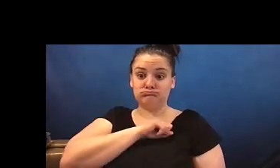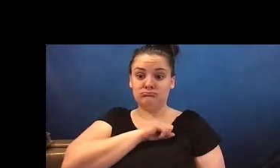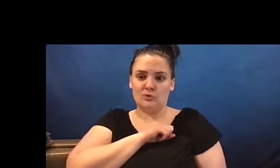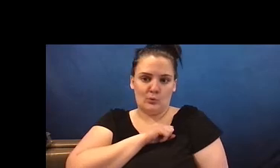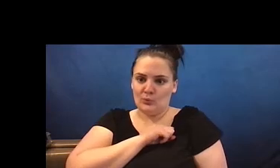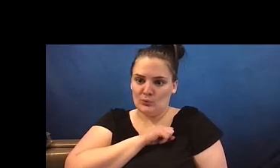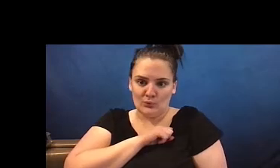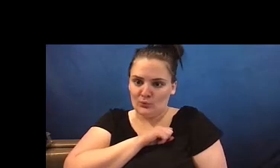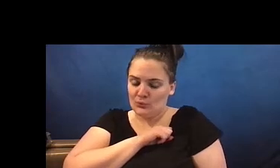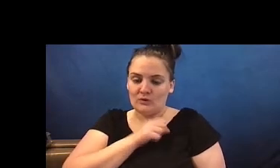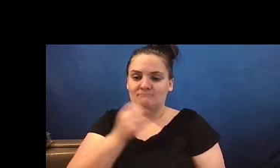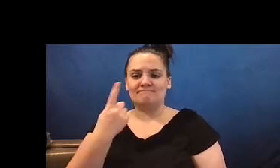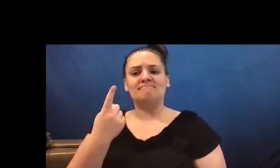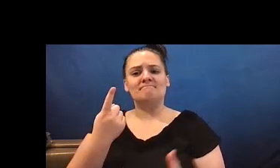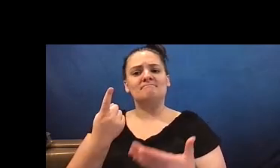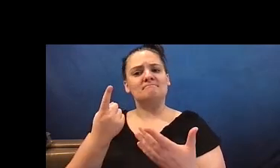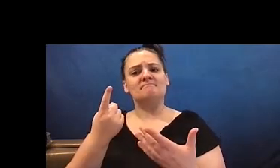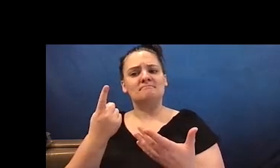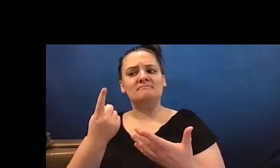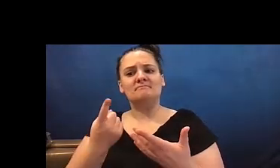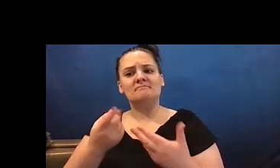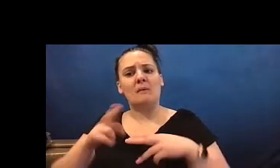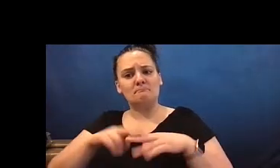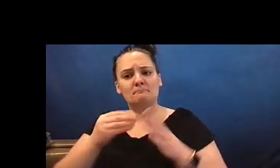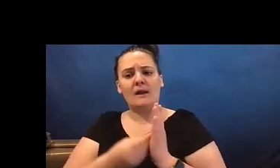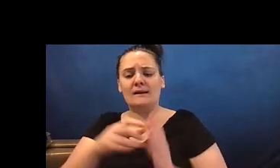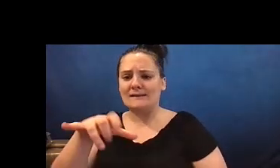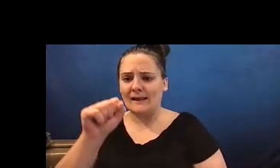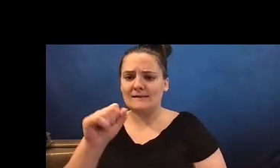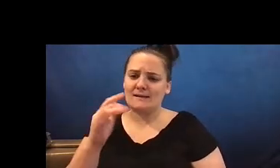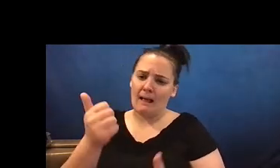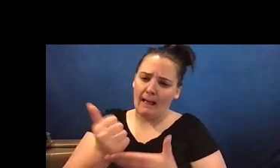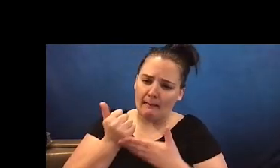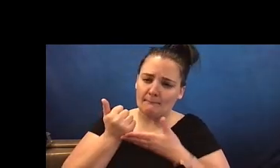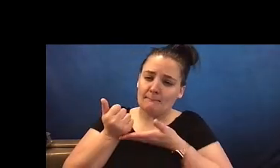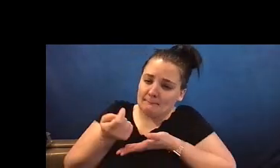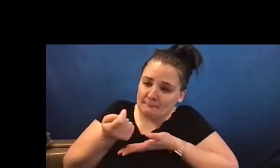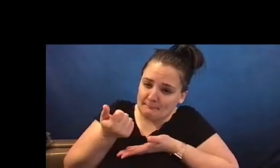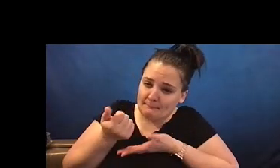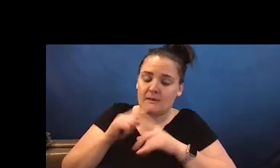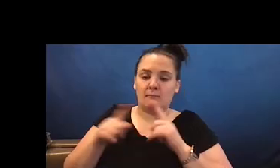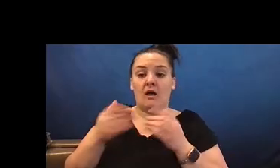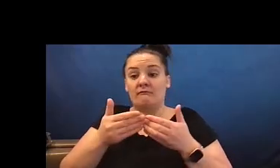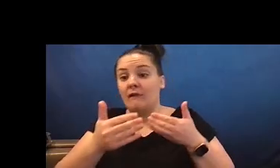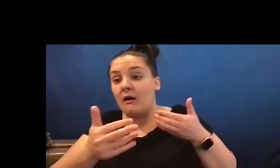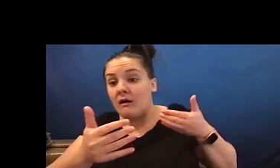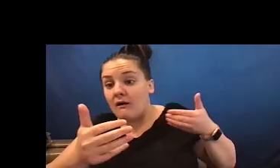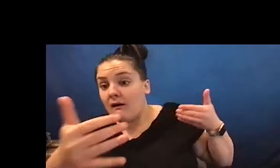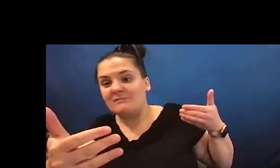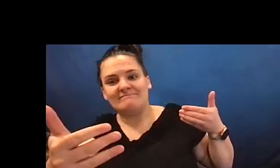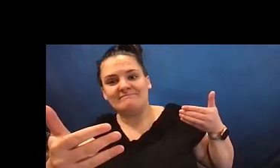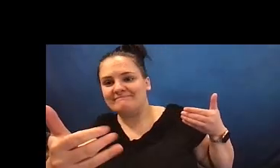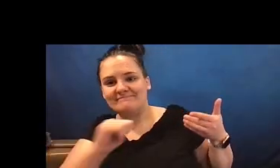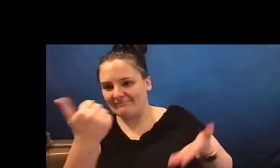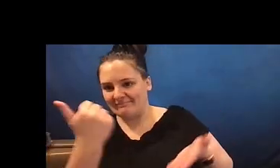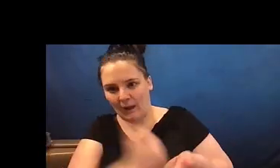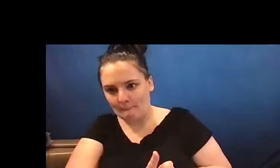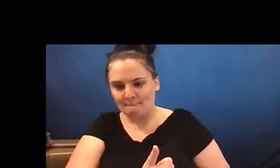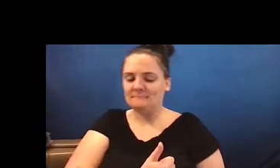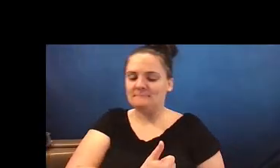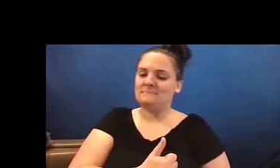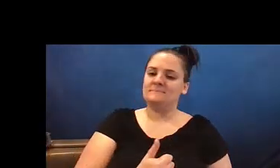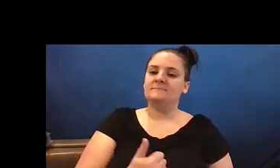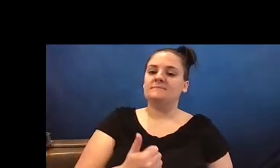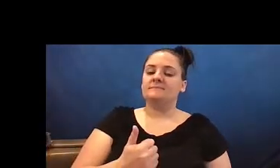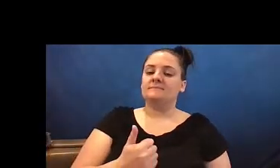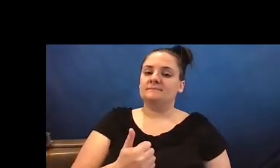additional money. It's helped us, but it's not going to help us going into the future. I mentioned the provider rates before. I think we've got to